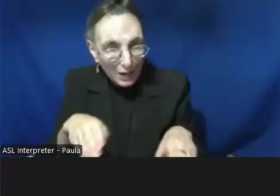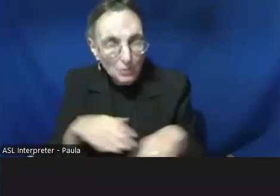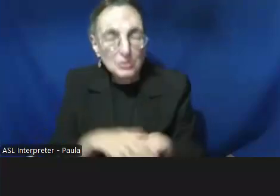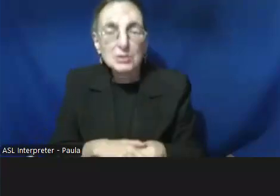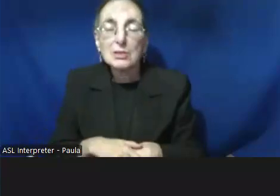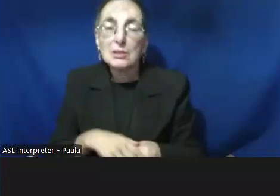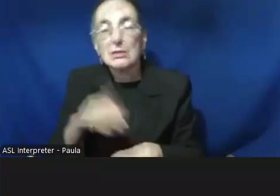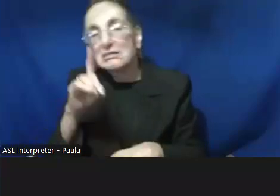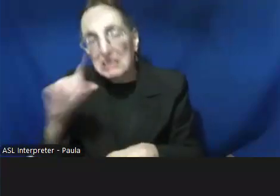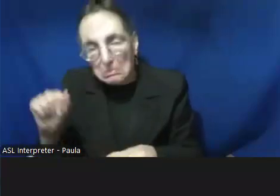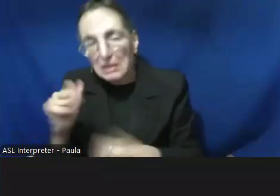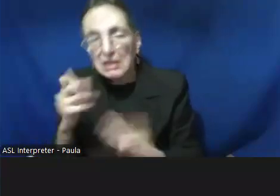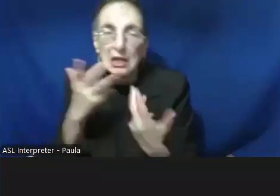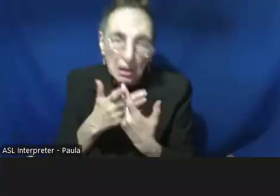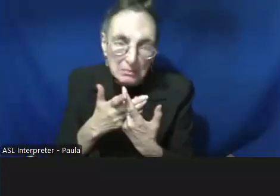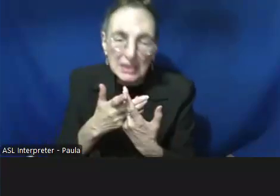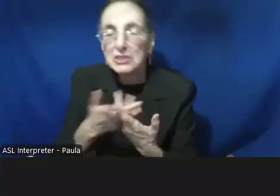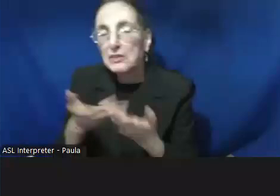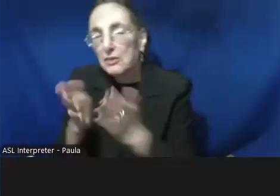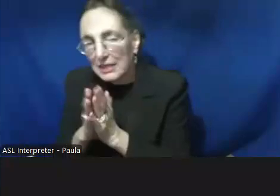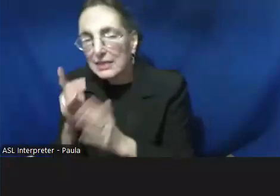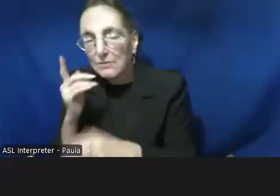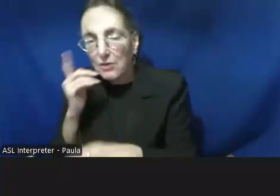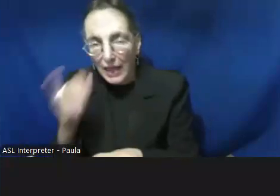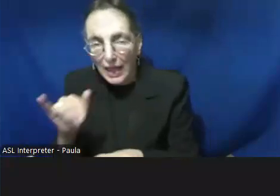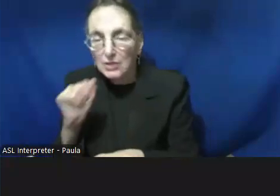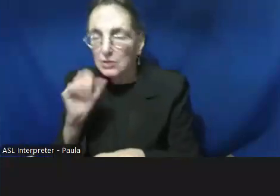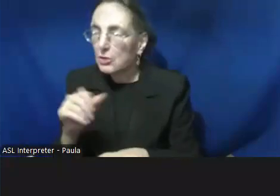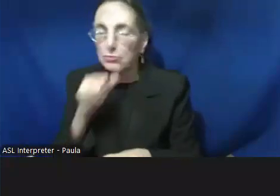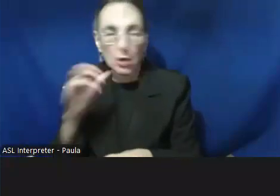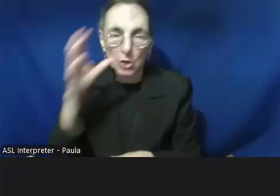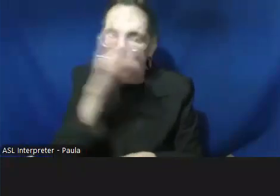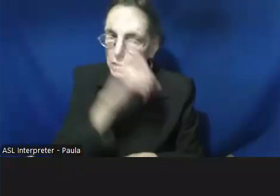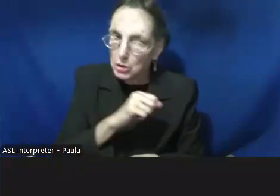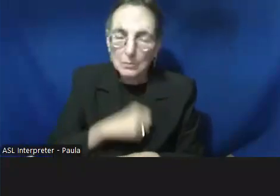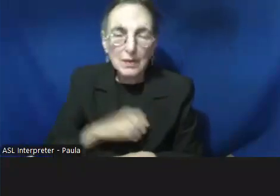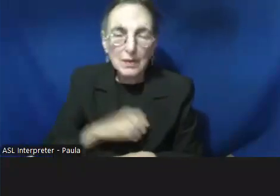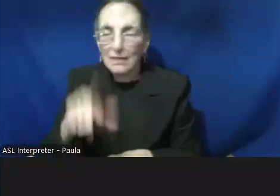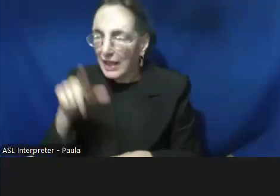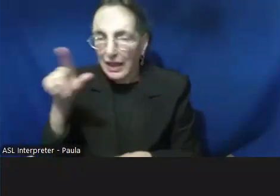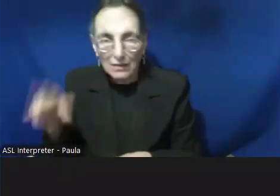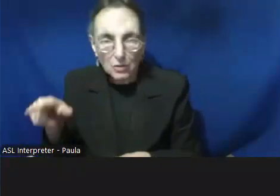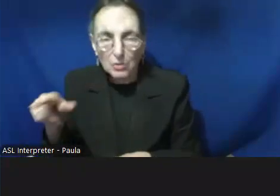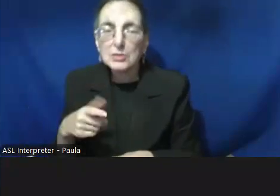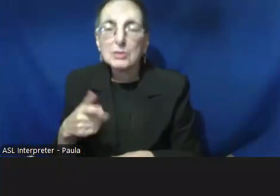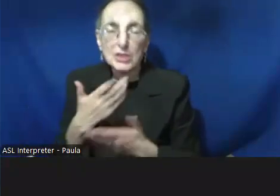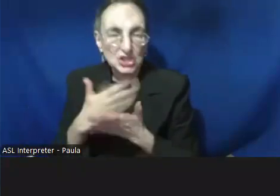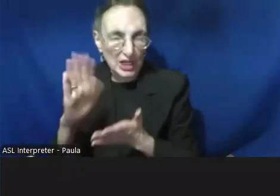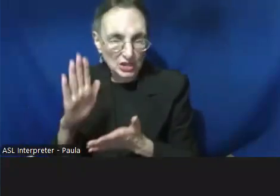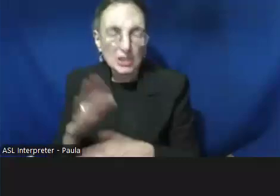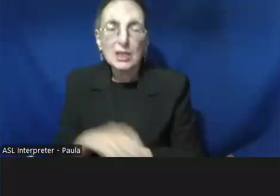disability accommodation that's being asked for. So don't assume that the landlord's rejection of